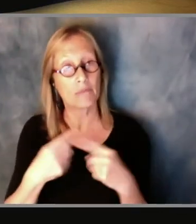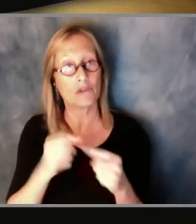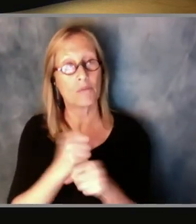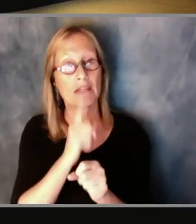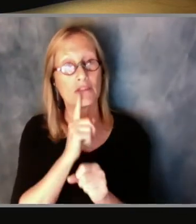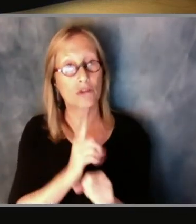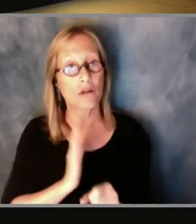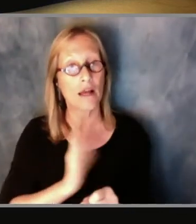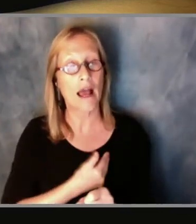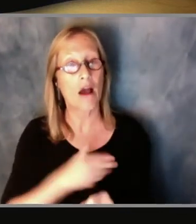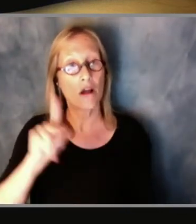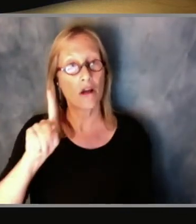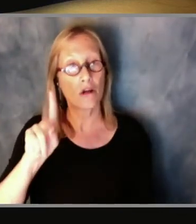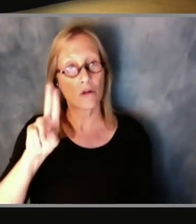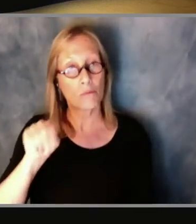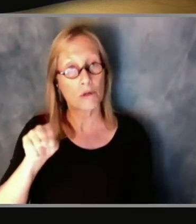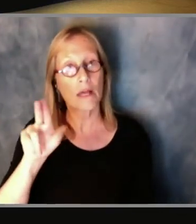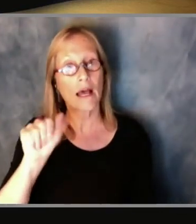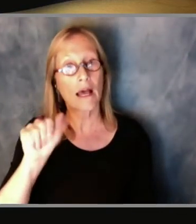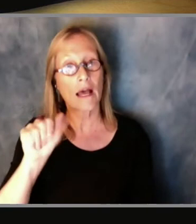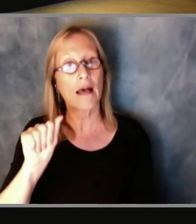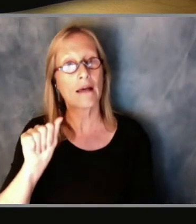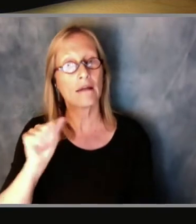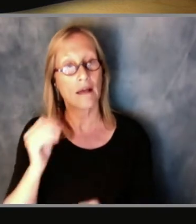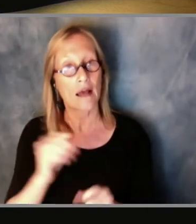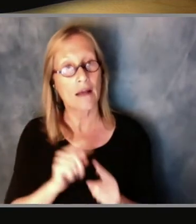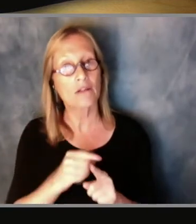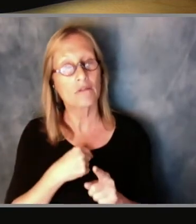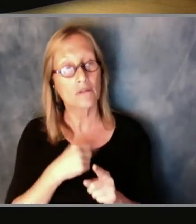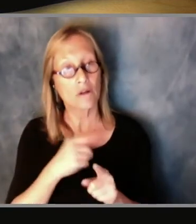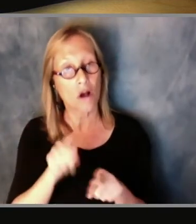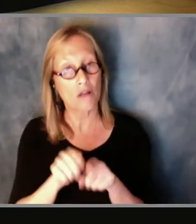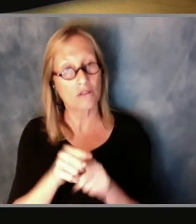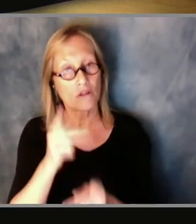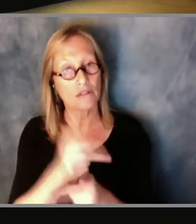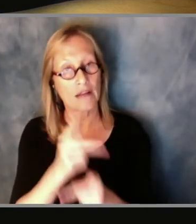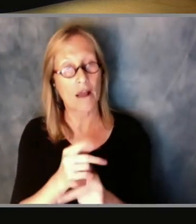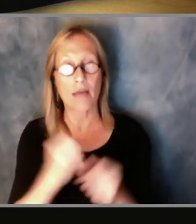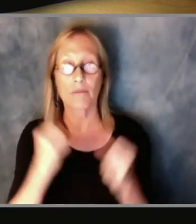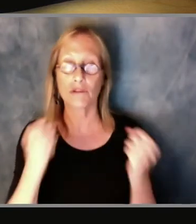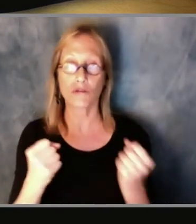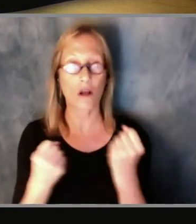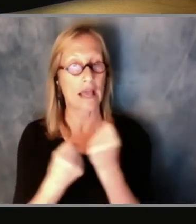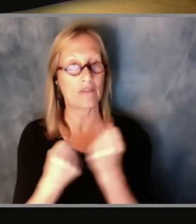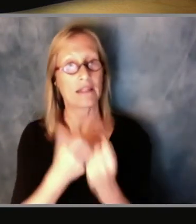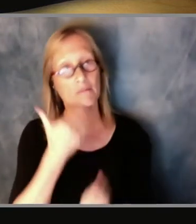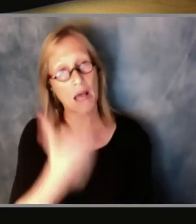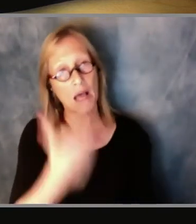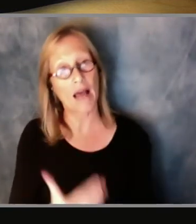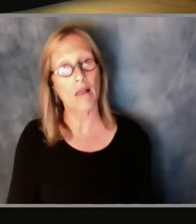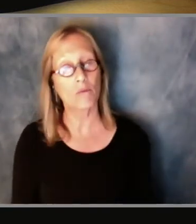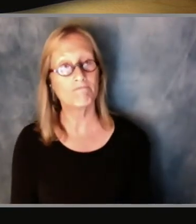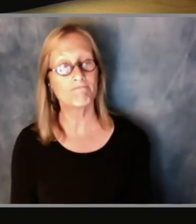being lonely. So I will be a strong advocate. Mahalo.